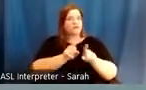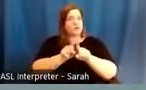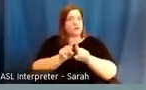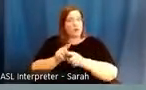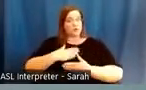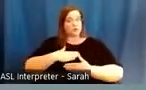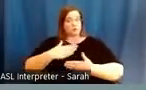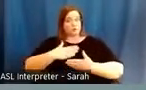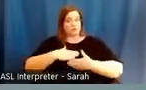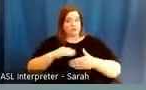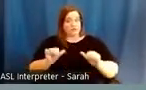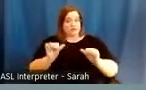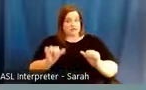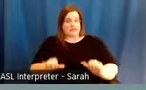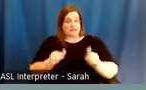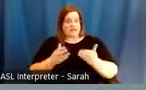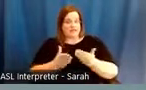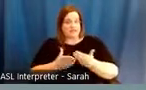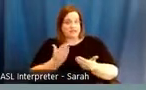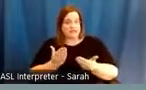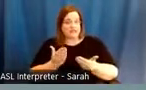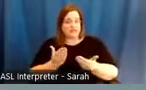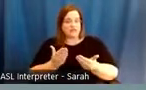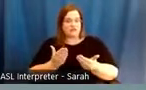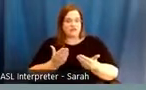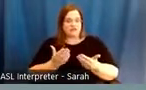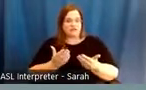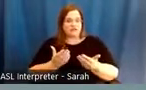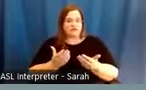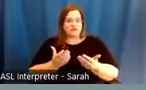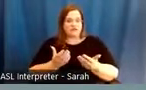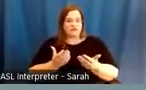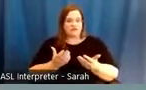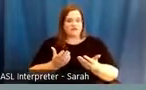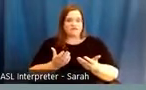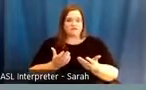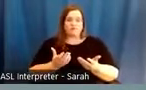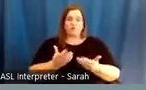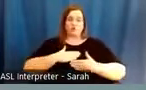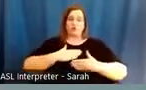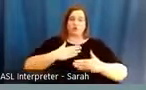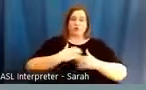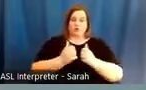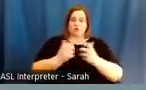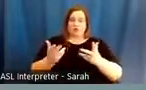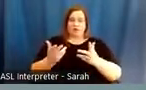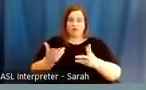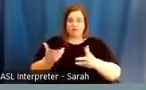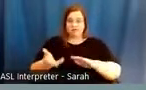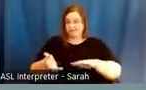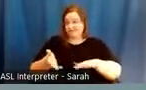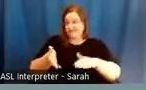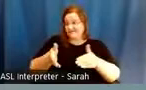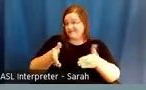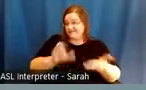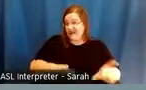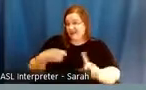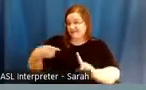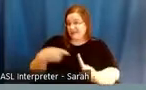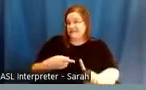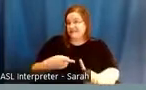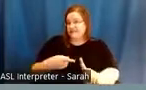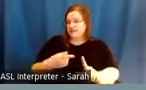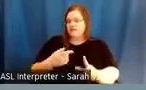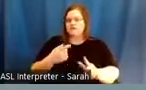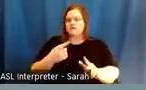breathable, you know, that you can breathe without dying, basically, where else